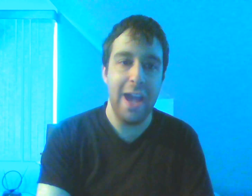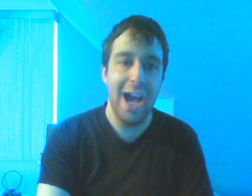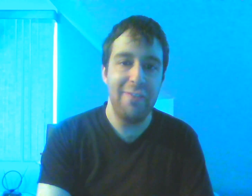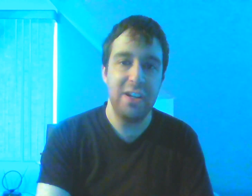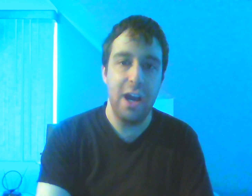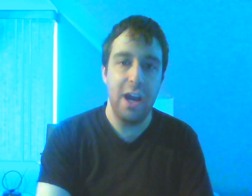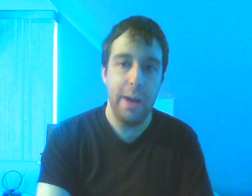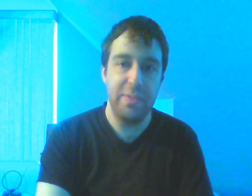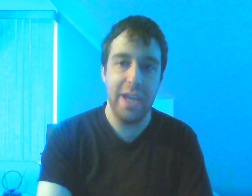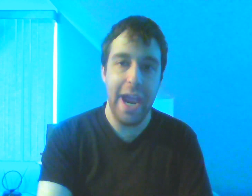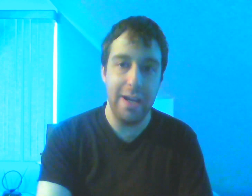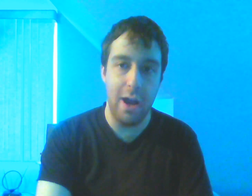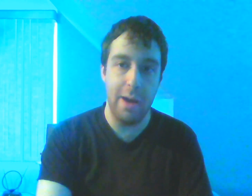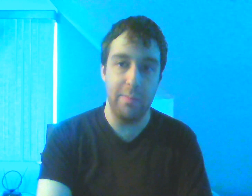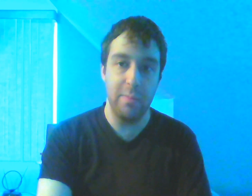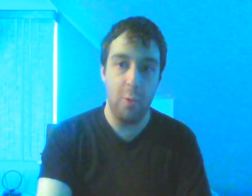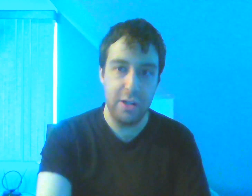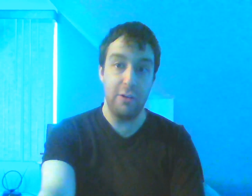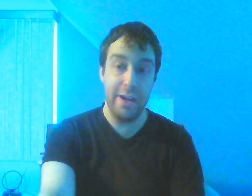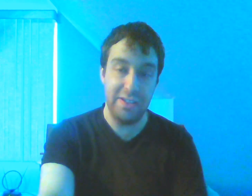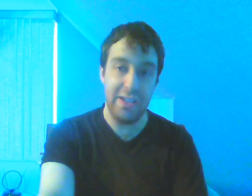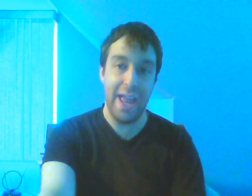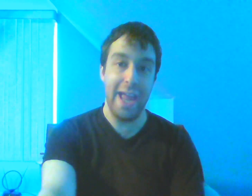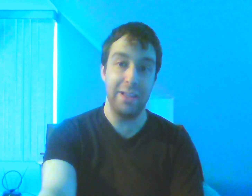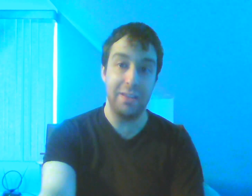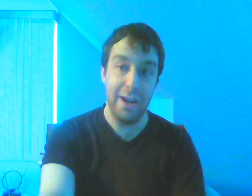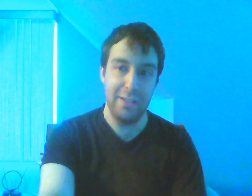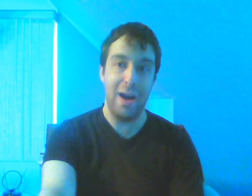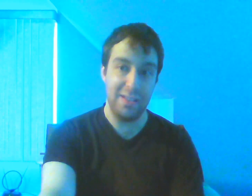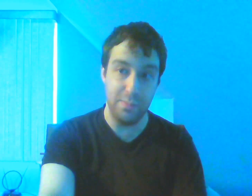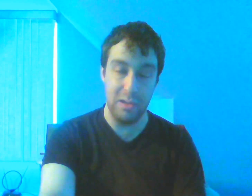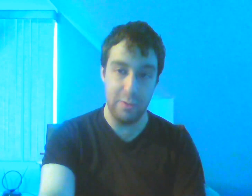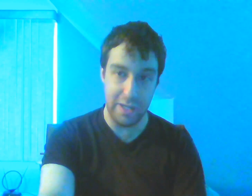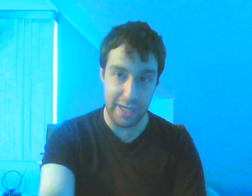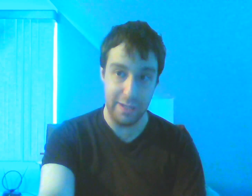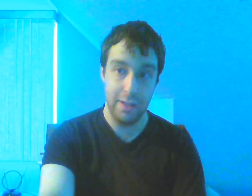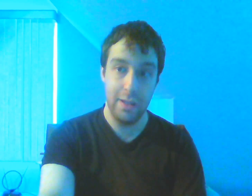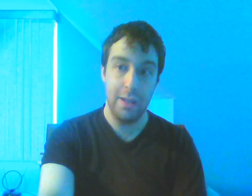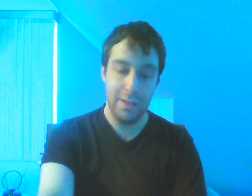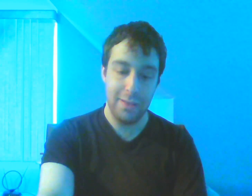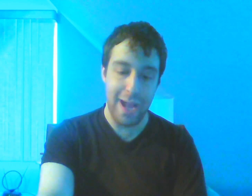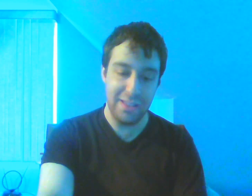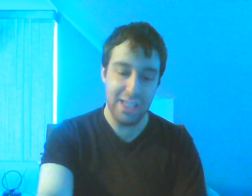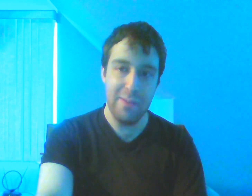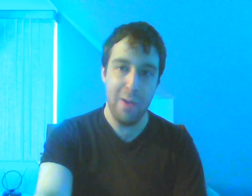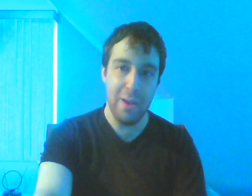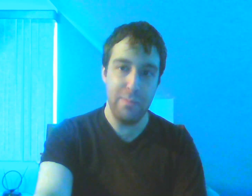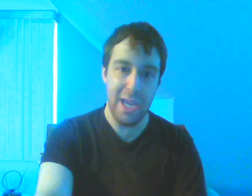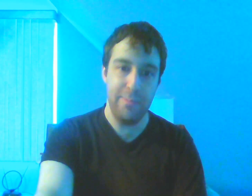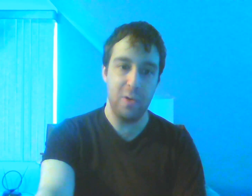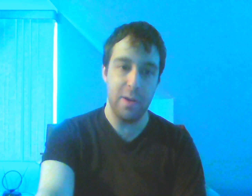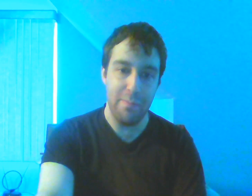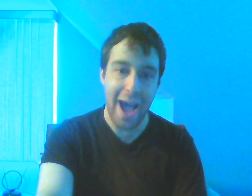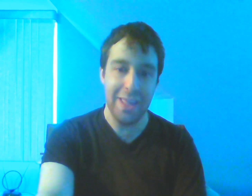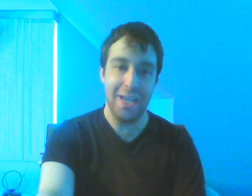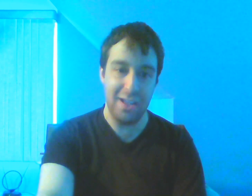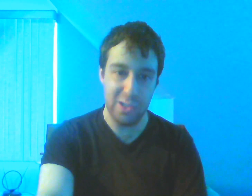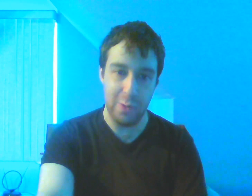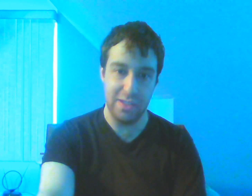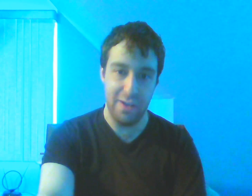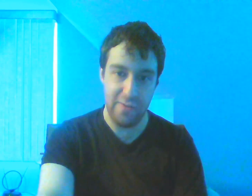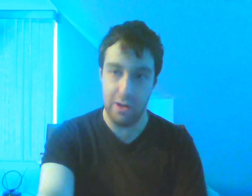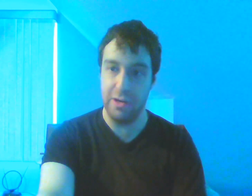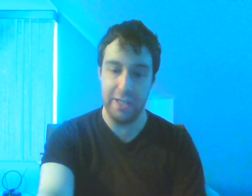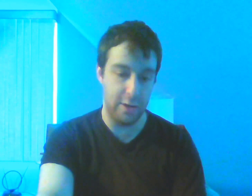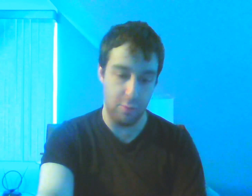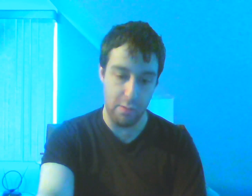Okay, we have an update. Laura Curran is saying that there's a possibility that 7 million people combined in Nassau